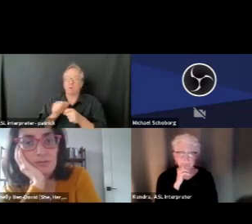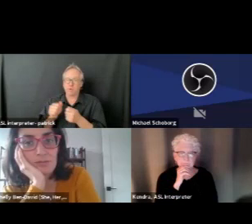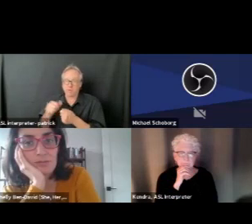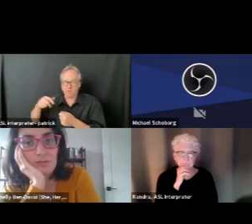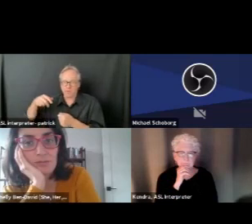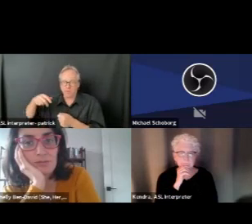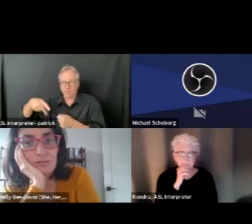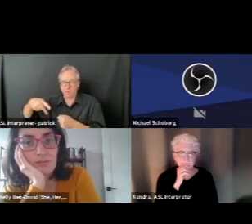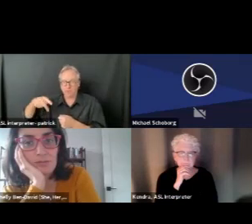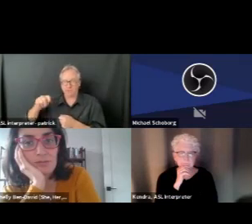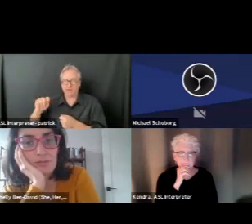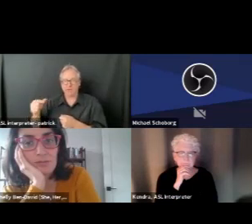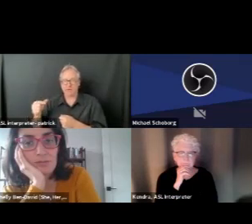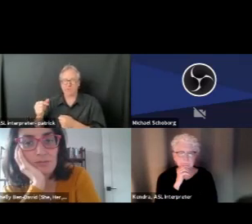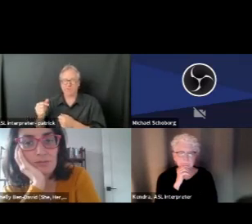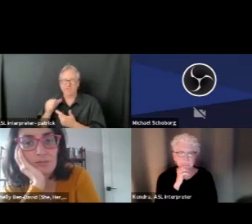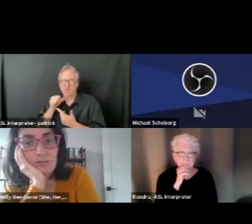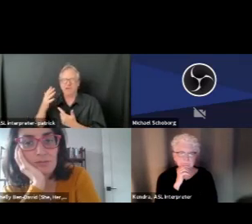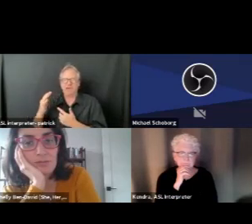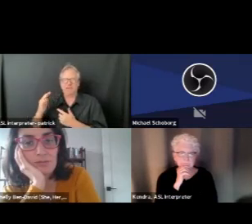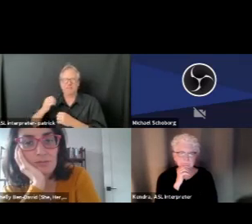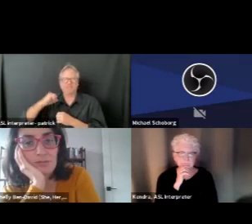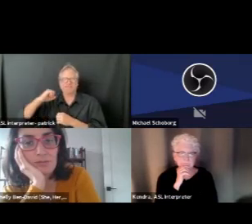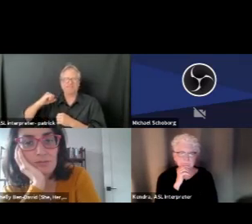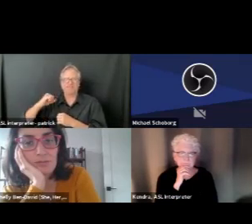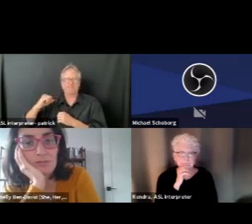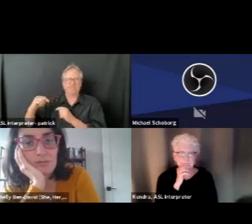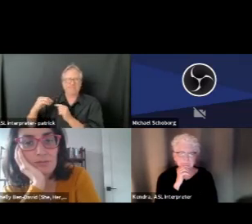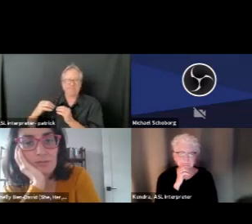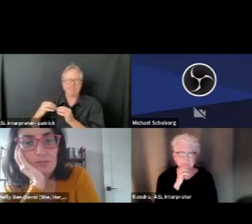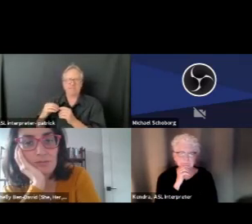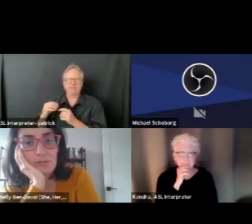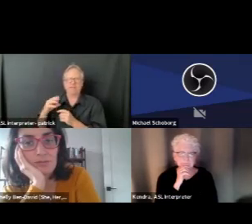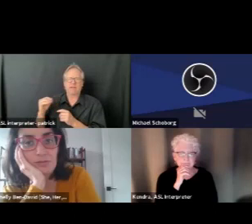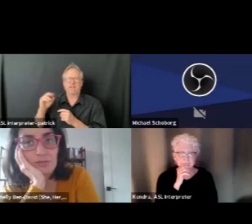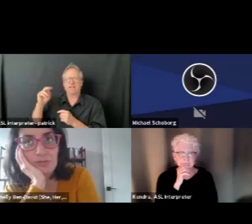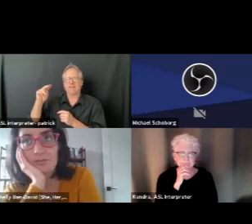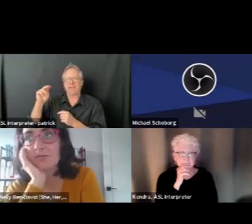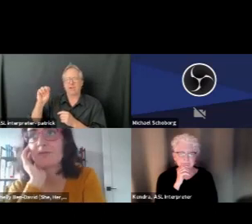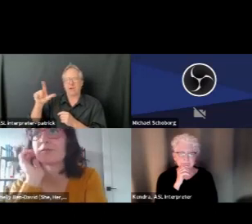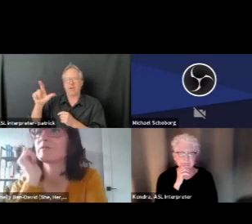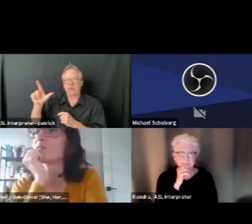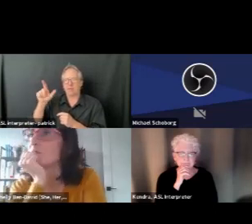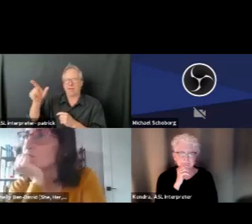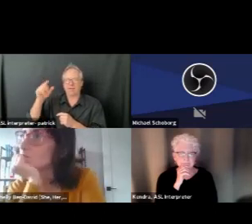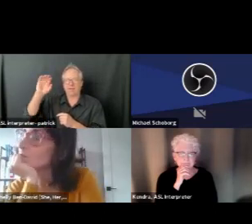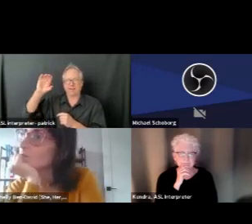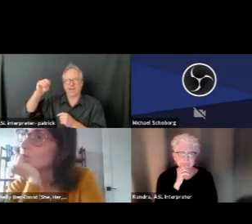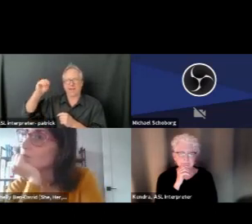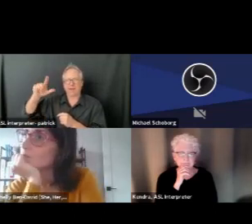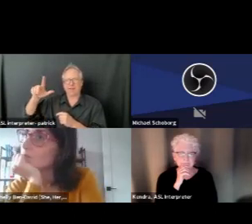just hasn't been a lot of pushback, as much pushback on, the forces of neoliberalism, capitalism, that sort of thing, as there